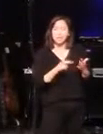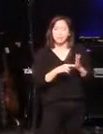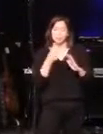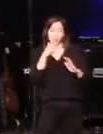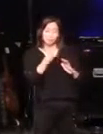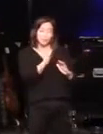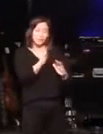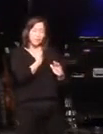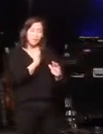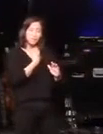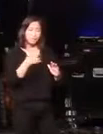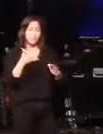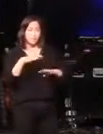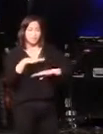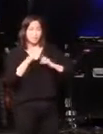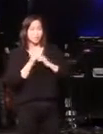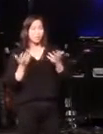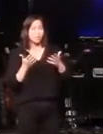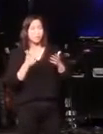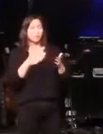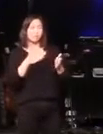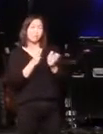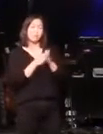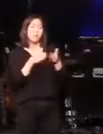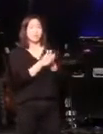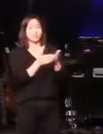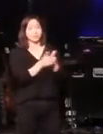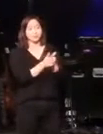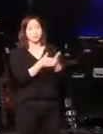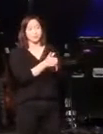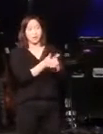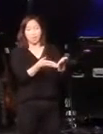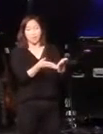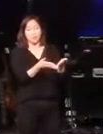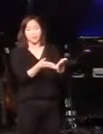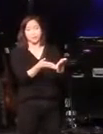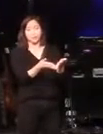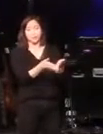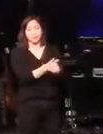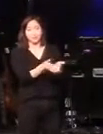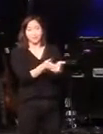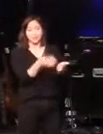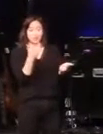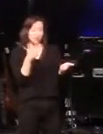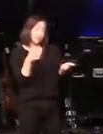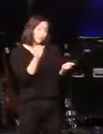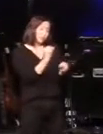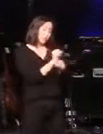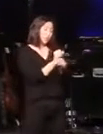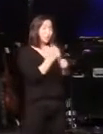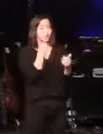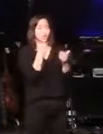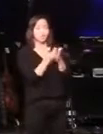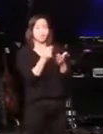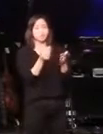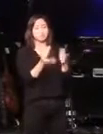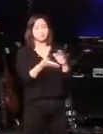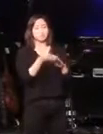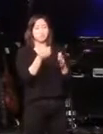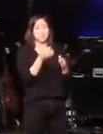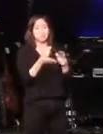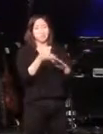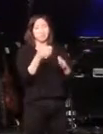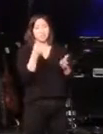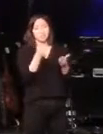that's been like my wallet that I just like, I'm happy with it. It works, you know what I'm saying? Like, it just, it's brown.